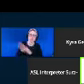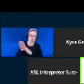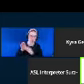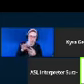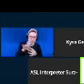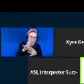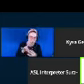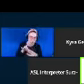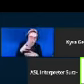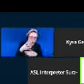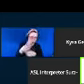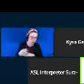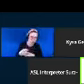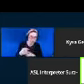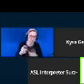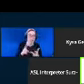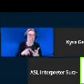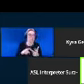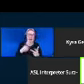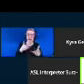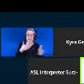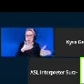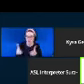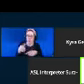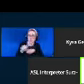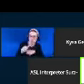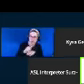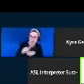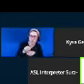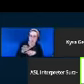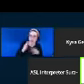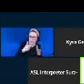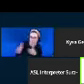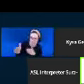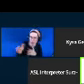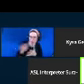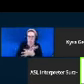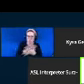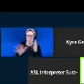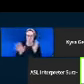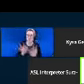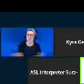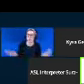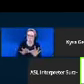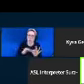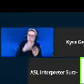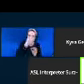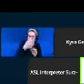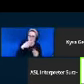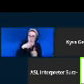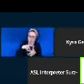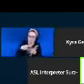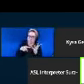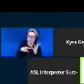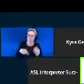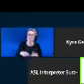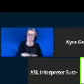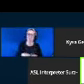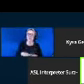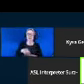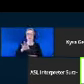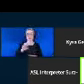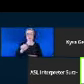having a plan, rehearsing that plan, practicing that plan, all important principles here. At FEMA, our mission is to